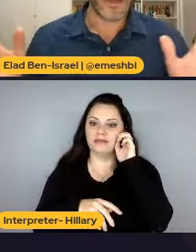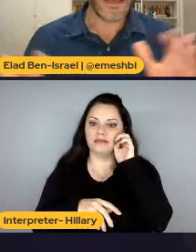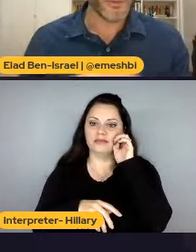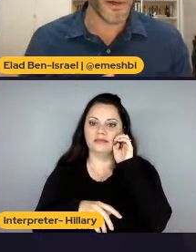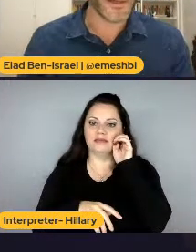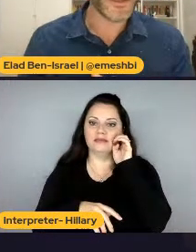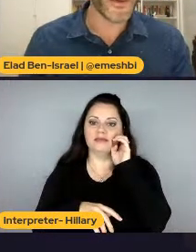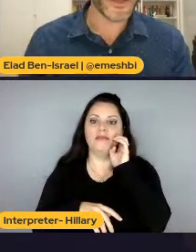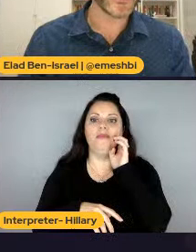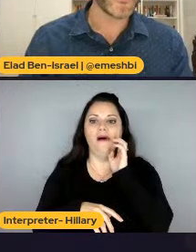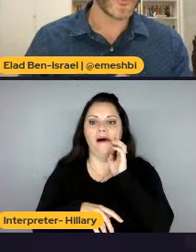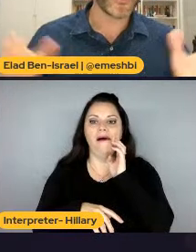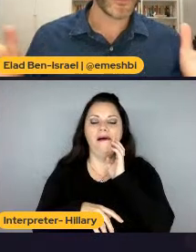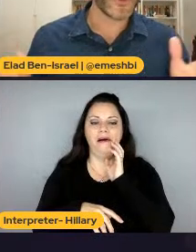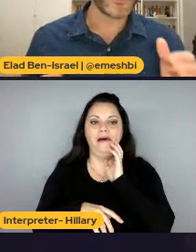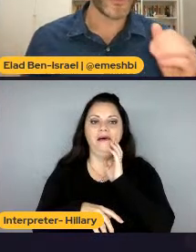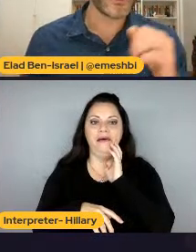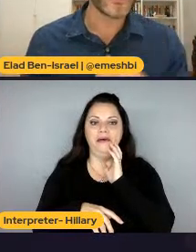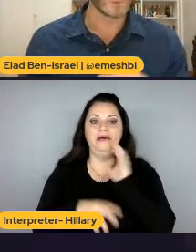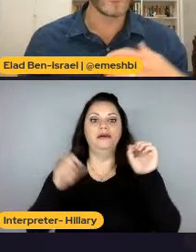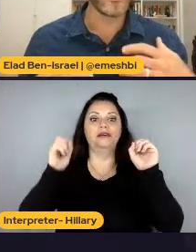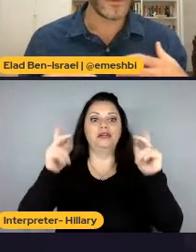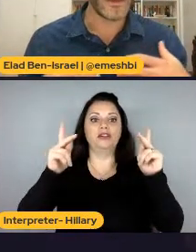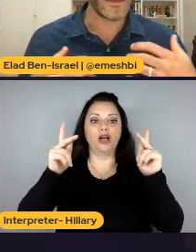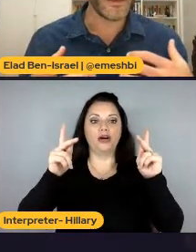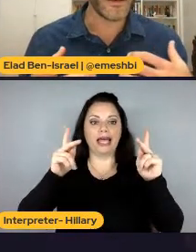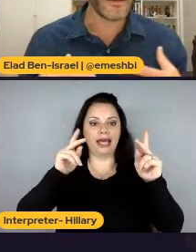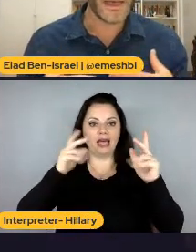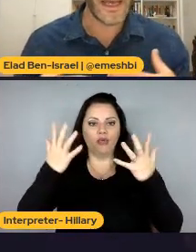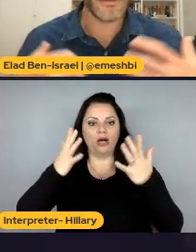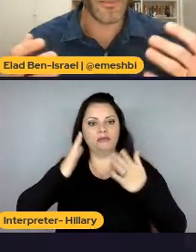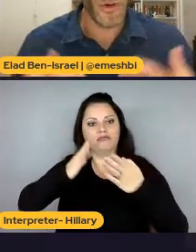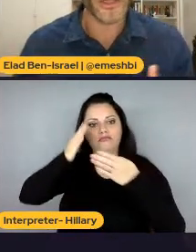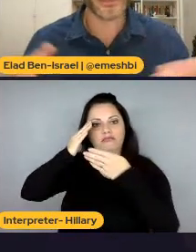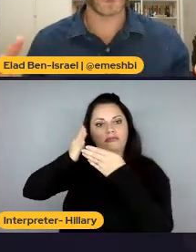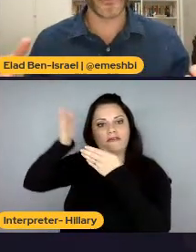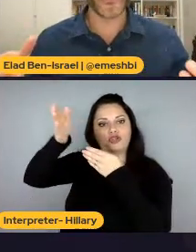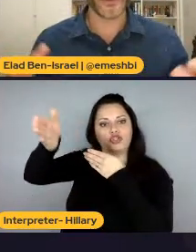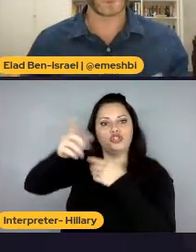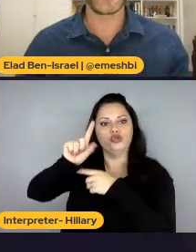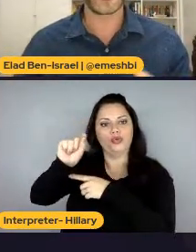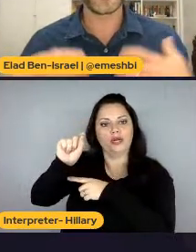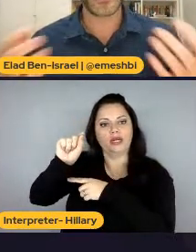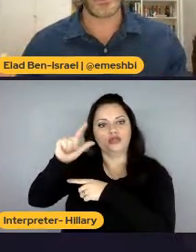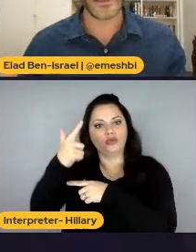Okay, last one is directions for 21, 22. Again, projects that we're